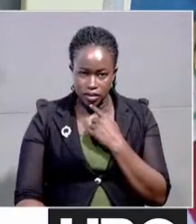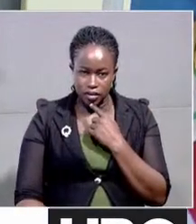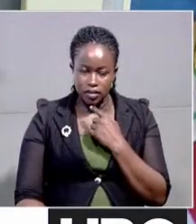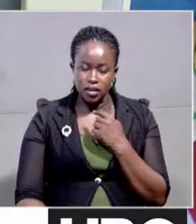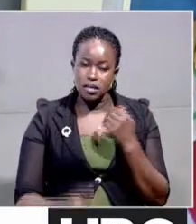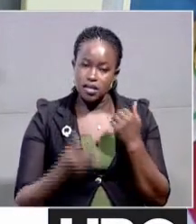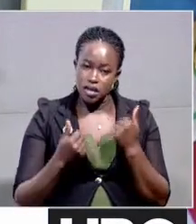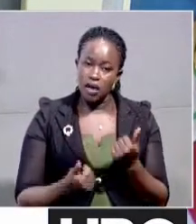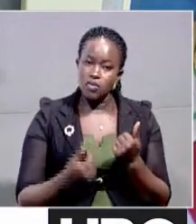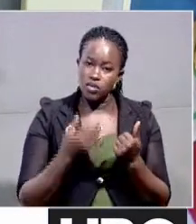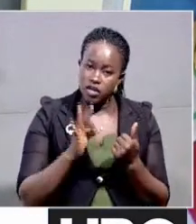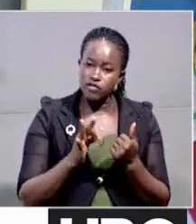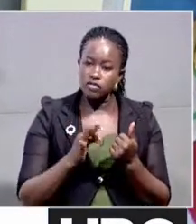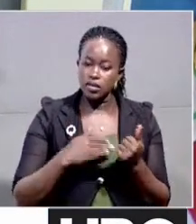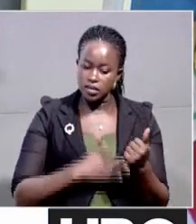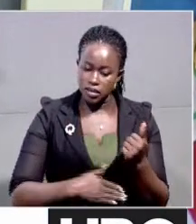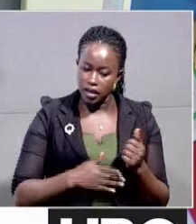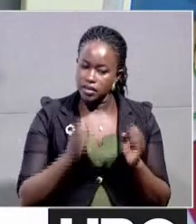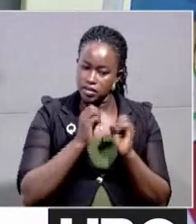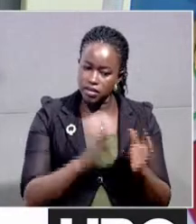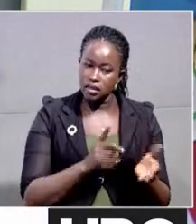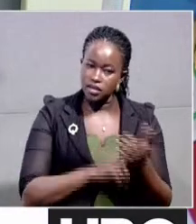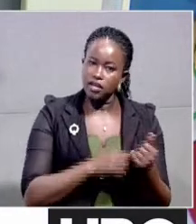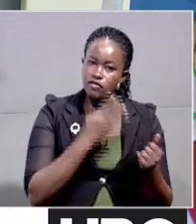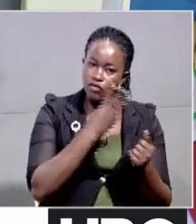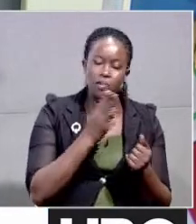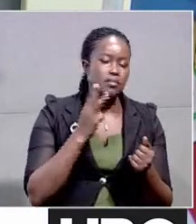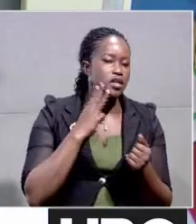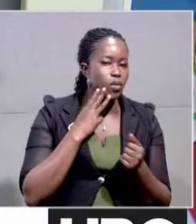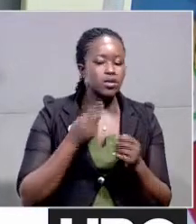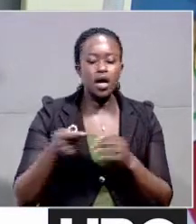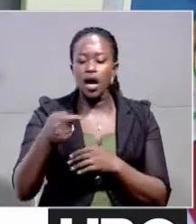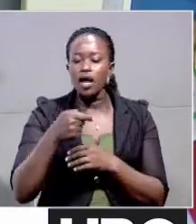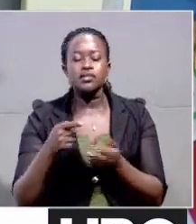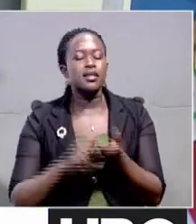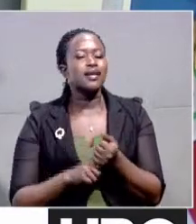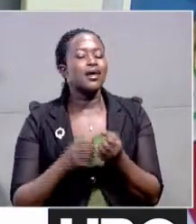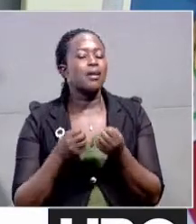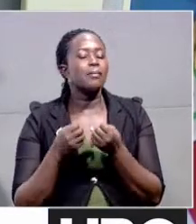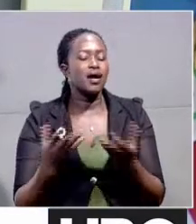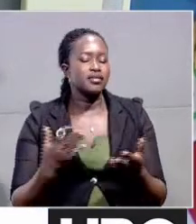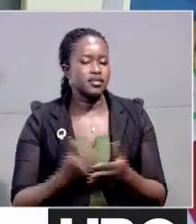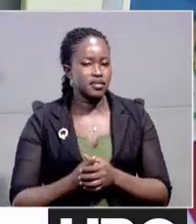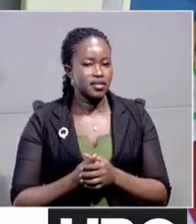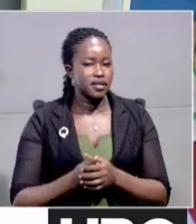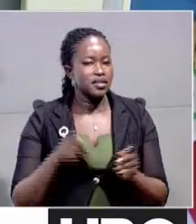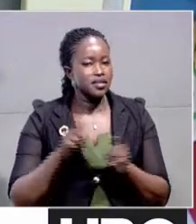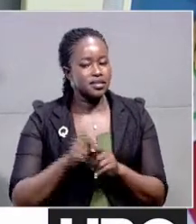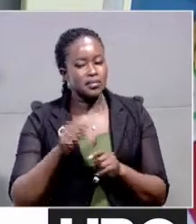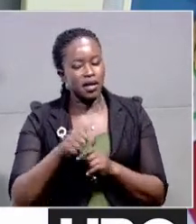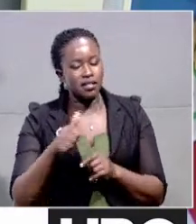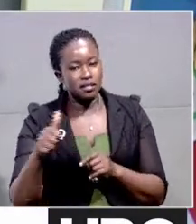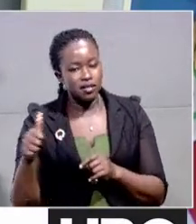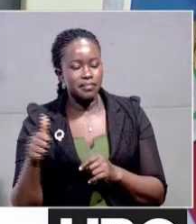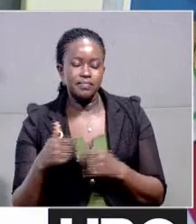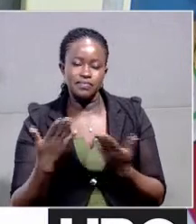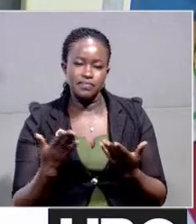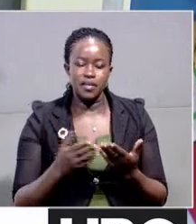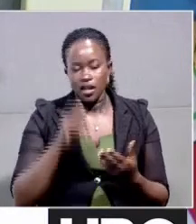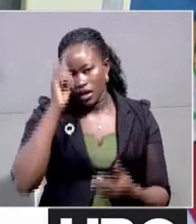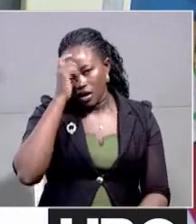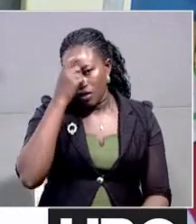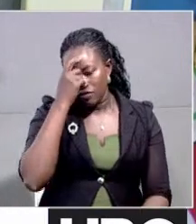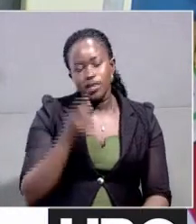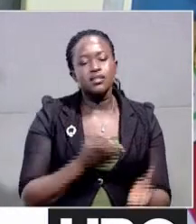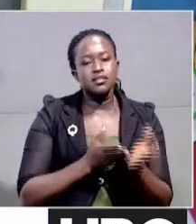are starting at 4, then where are the arts going to start from? And the other related, civil servants.